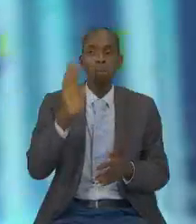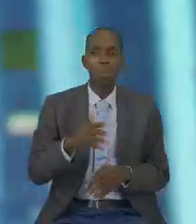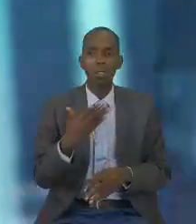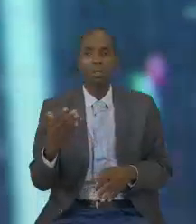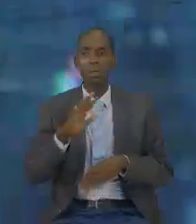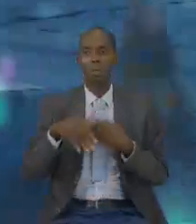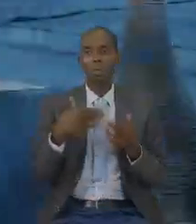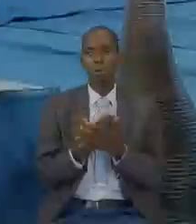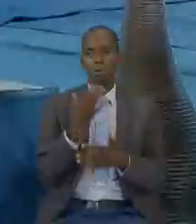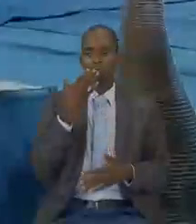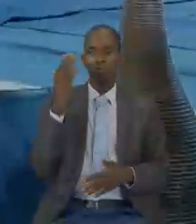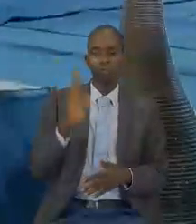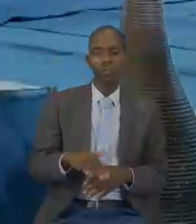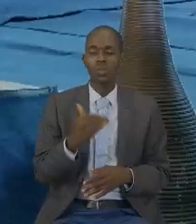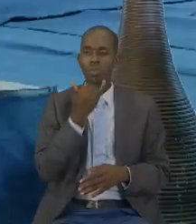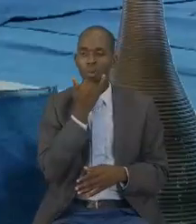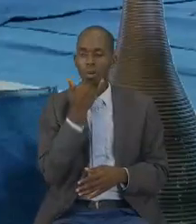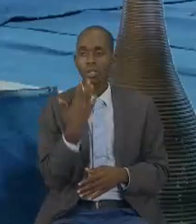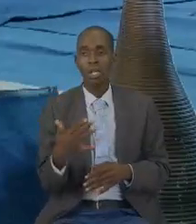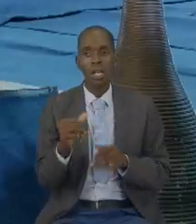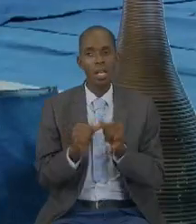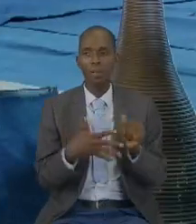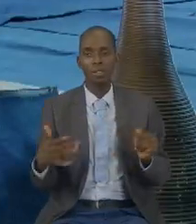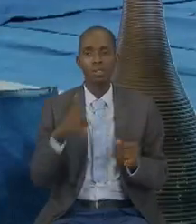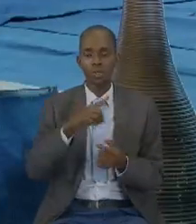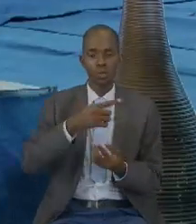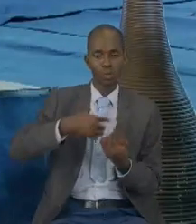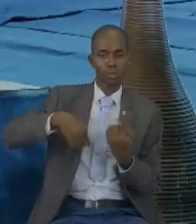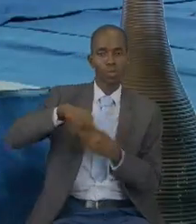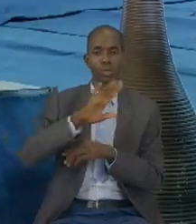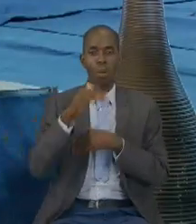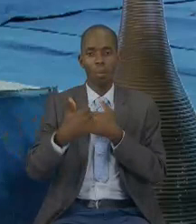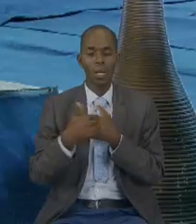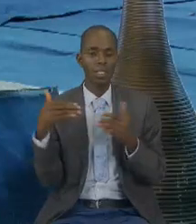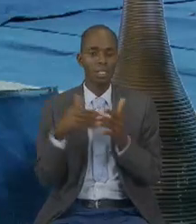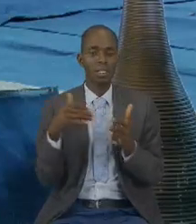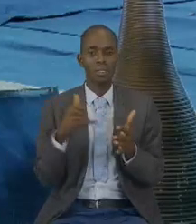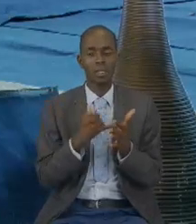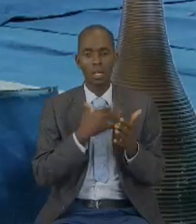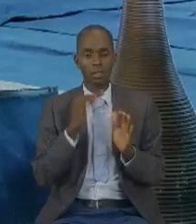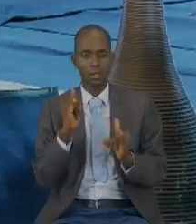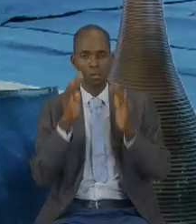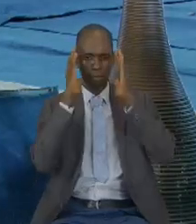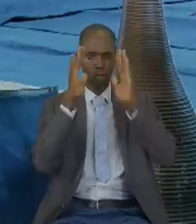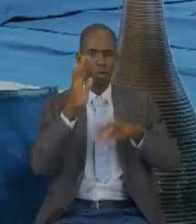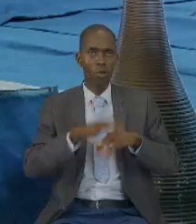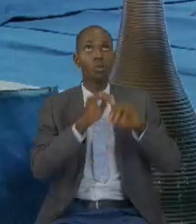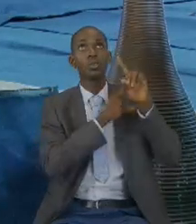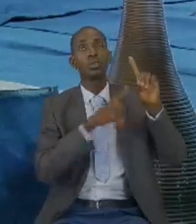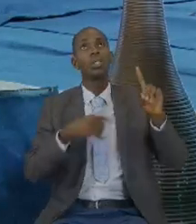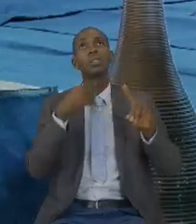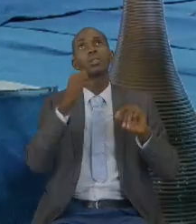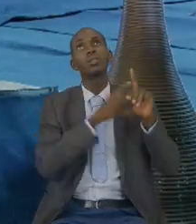things, all the sinful things, everything, you turn your back on, and you come to the Lord, and you say,